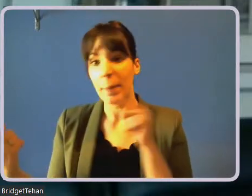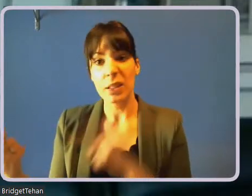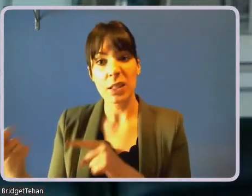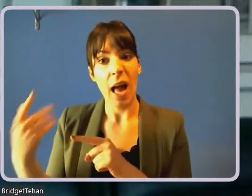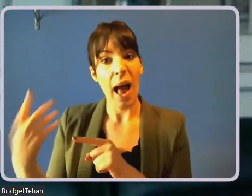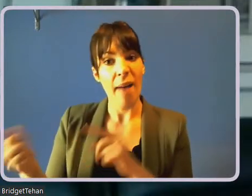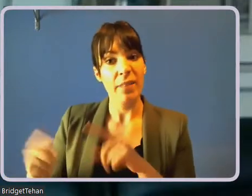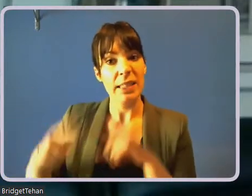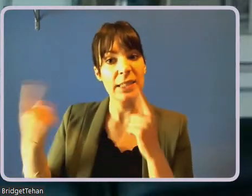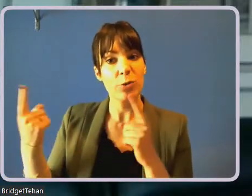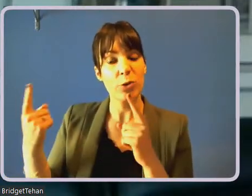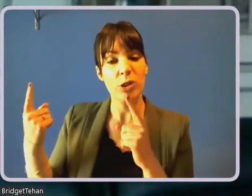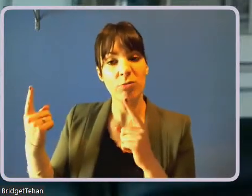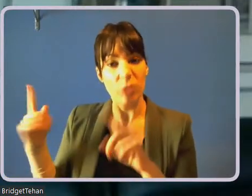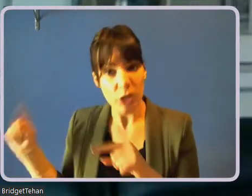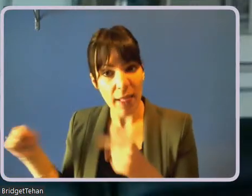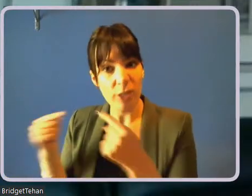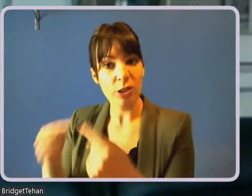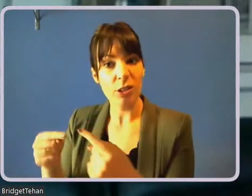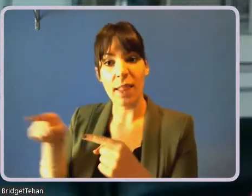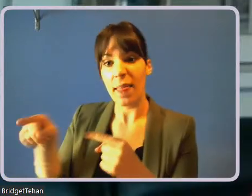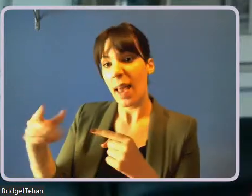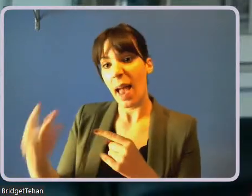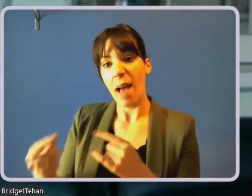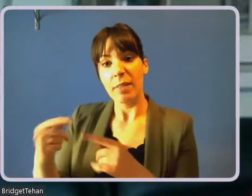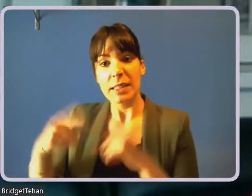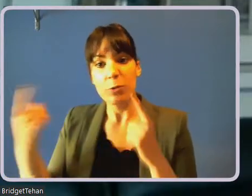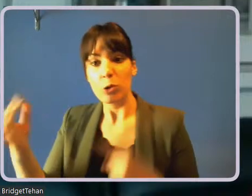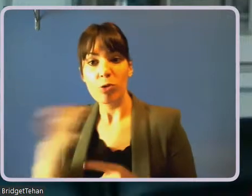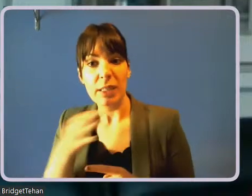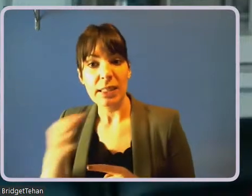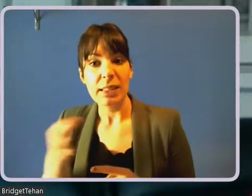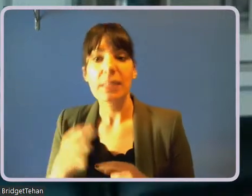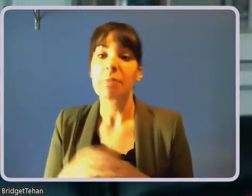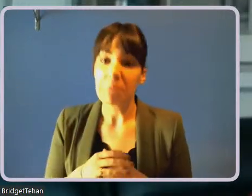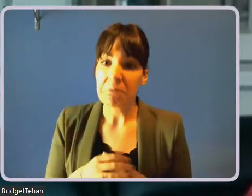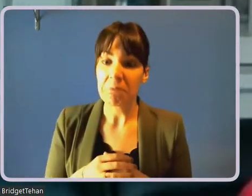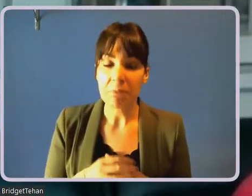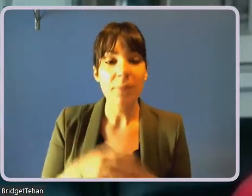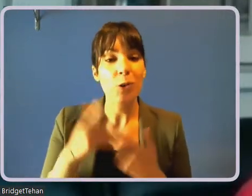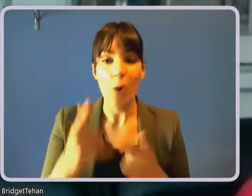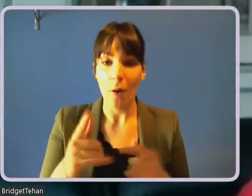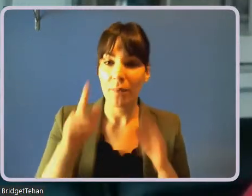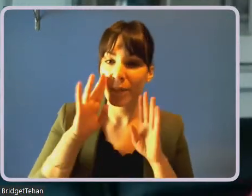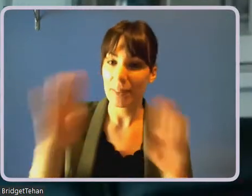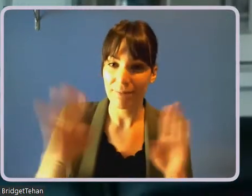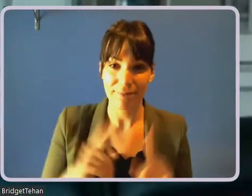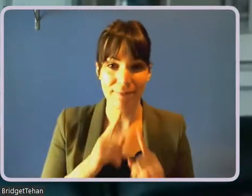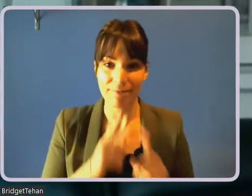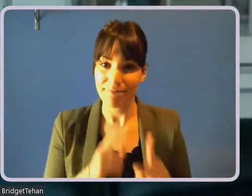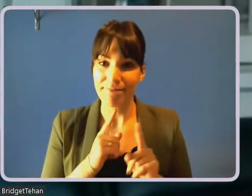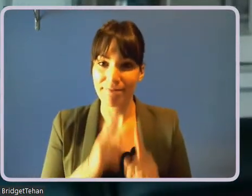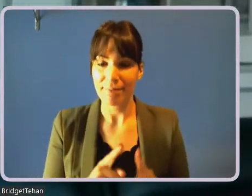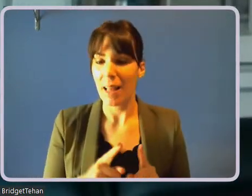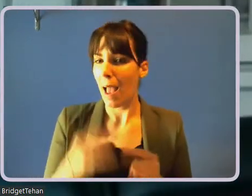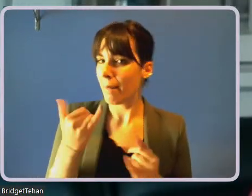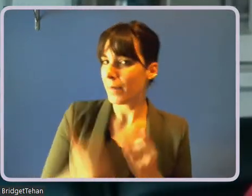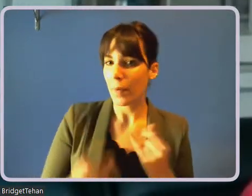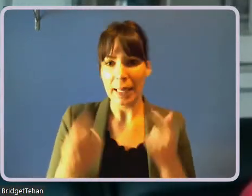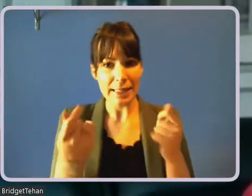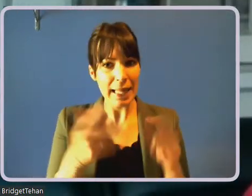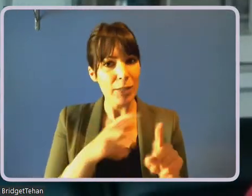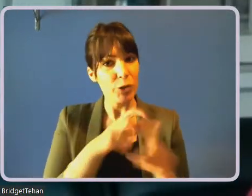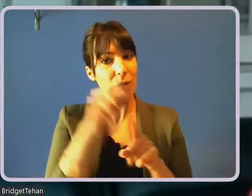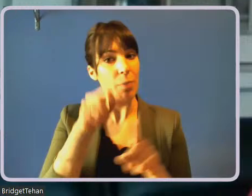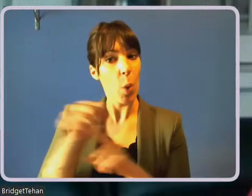and vulnerabilities in the context of an emergency. Fabulous suggestion and very achievable, Adrian, with regard to disability